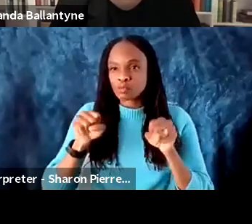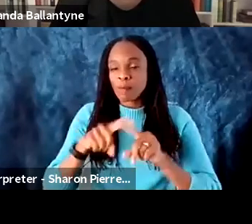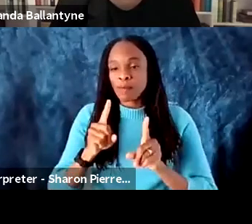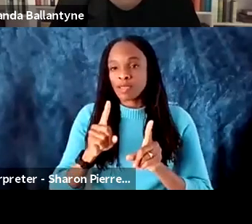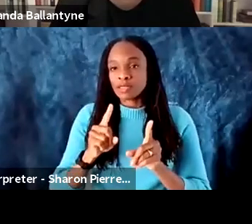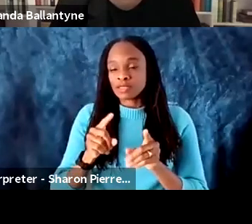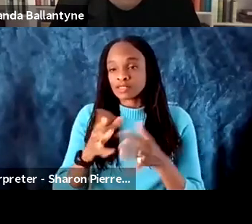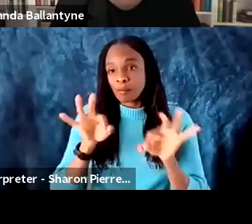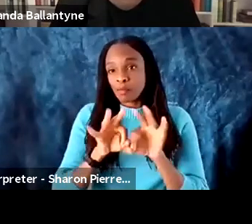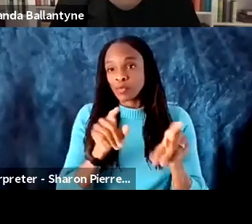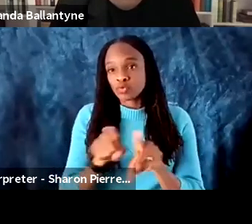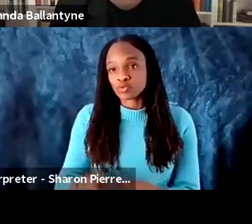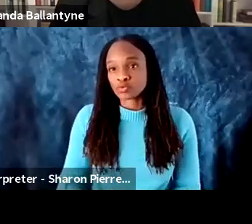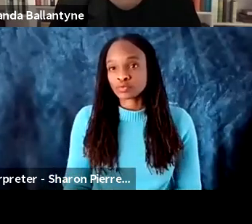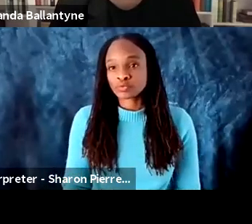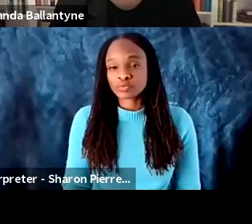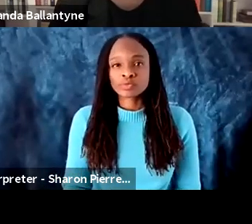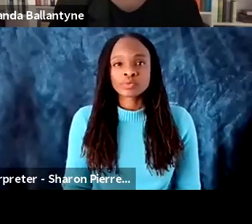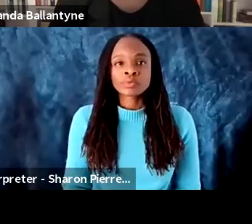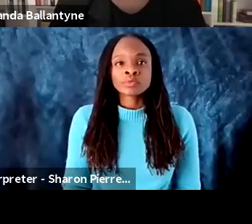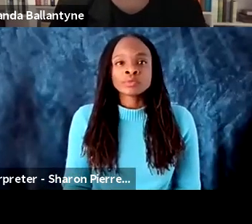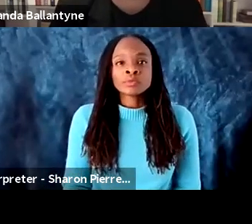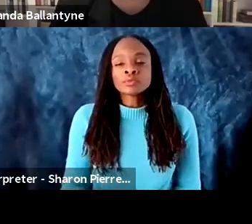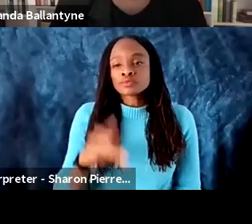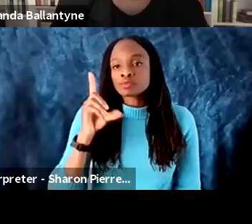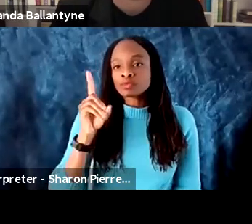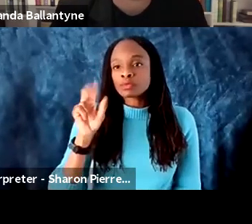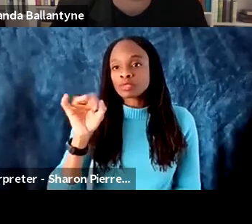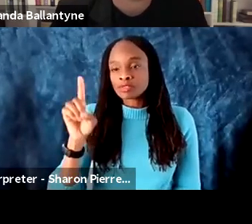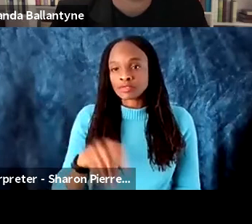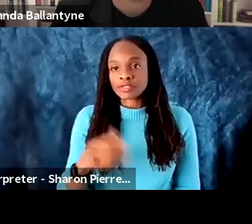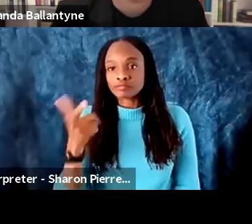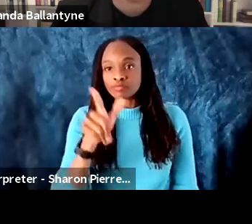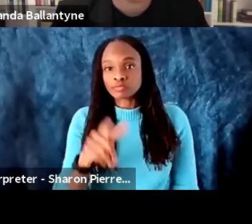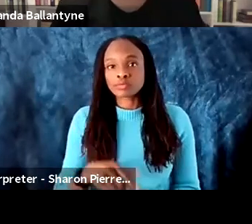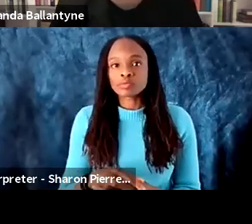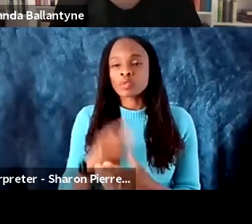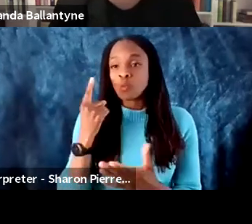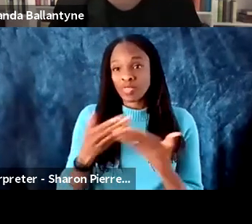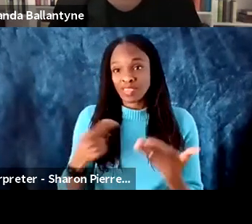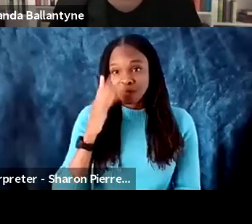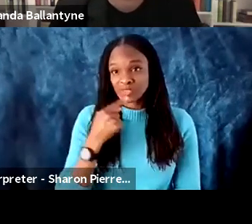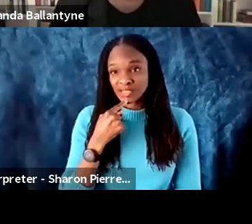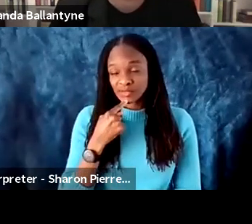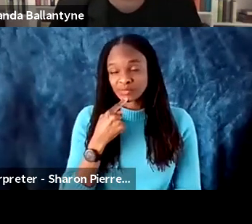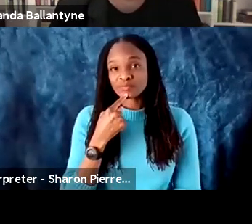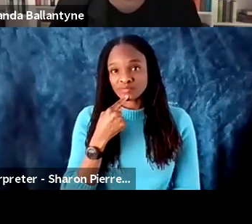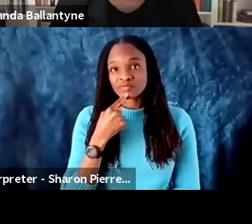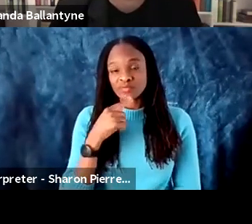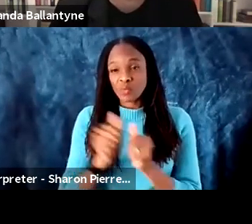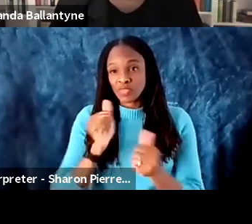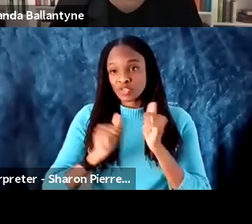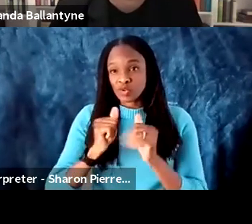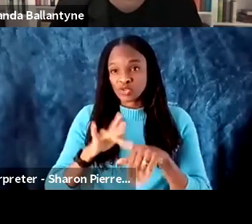important. Thank you. Dave. Yeah, I mean, I would say one thing, this is, to Michelle's earlier point, this